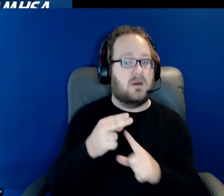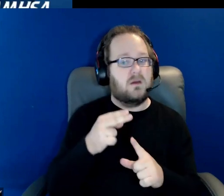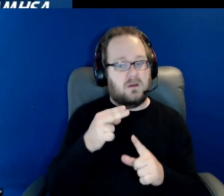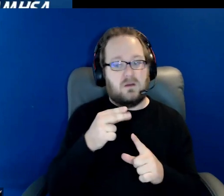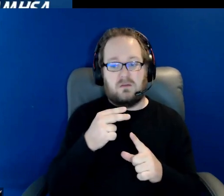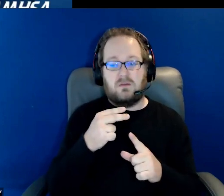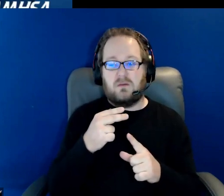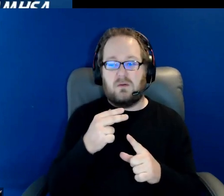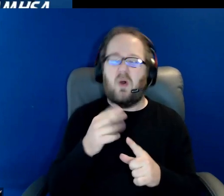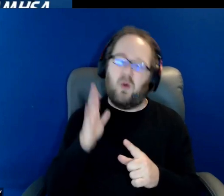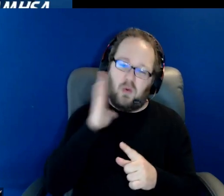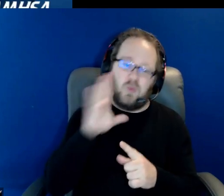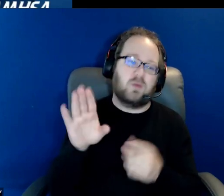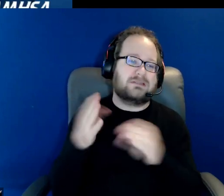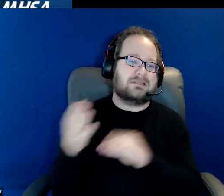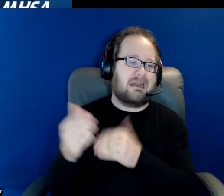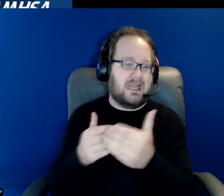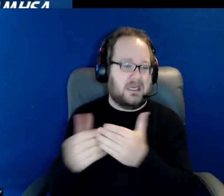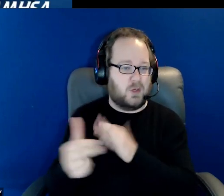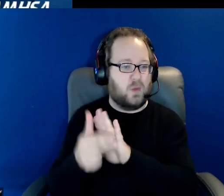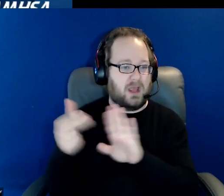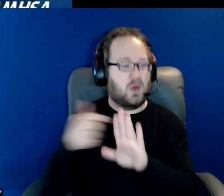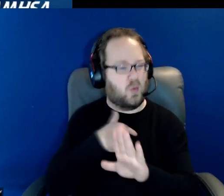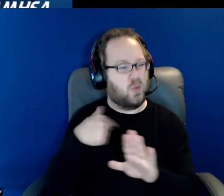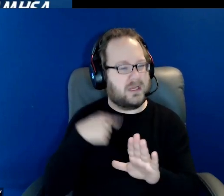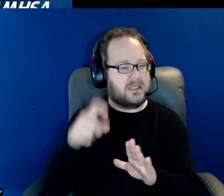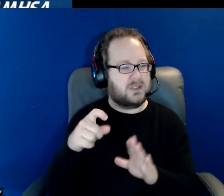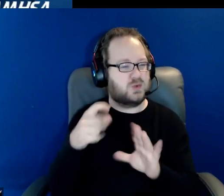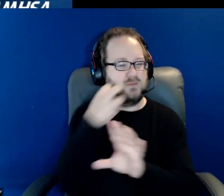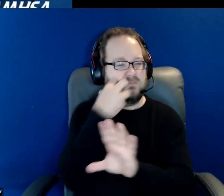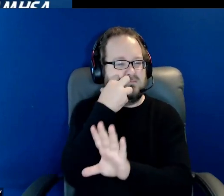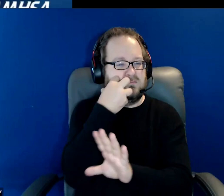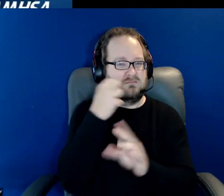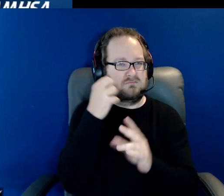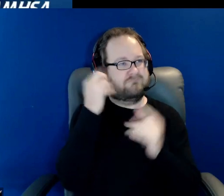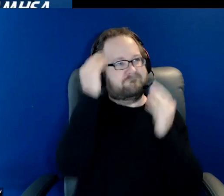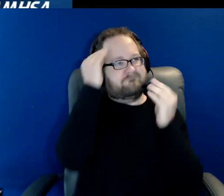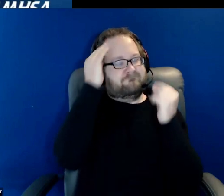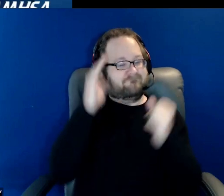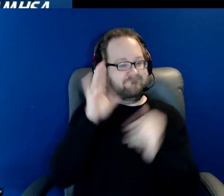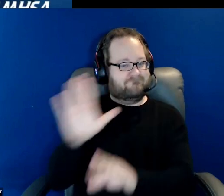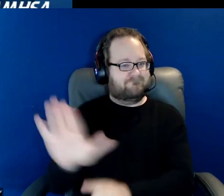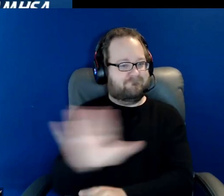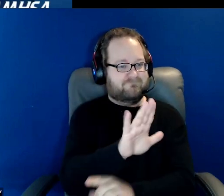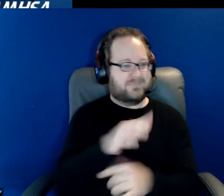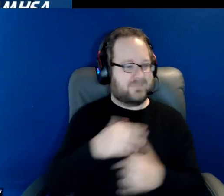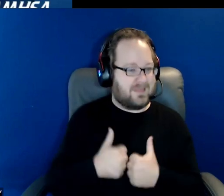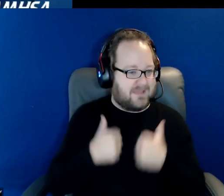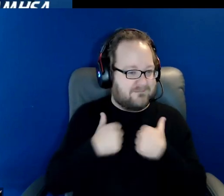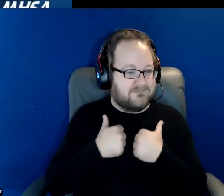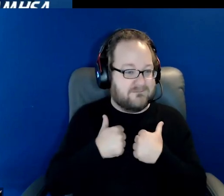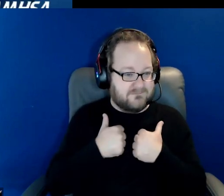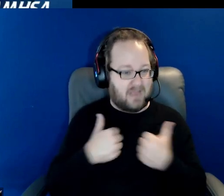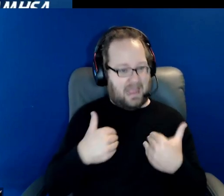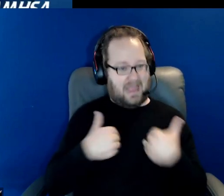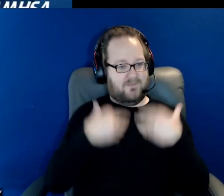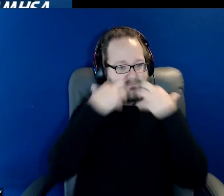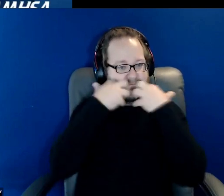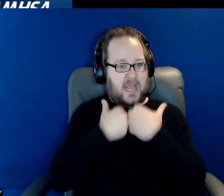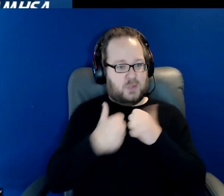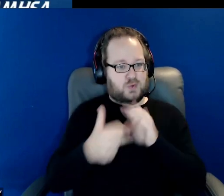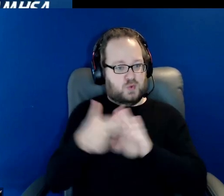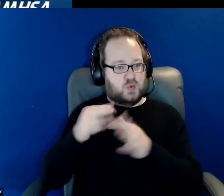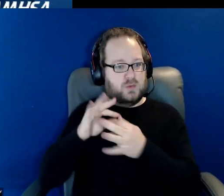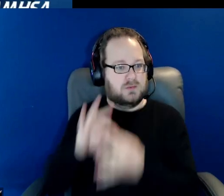about the value of the lives of the people who are most at risk, and understand stigma and how it